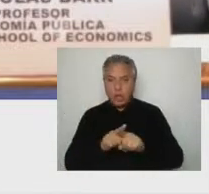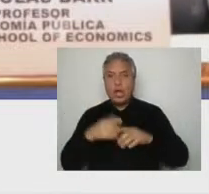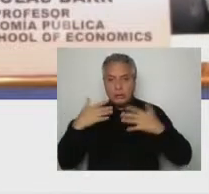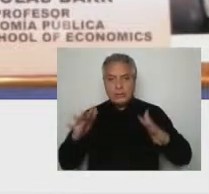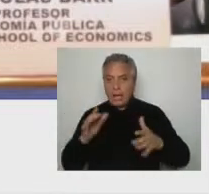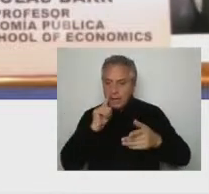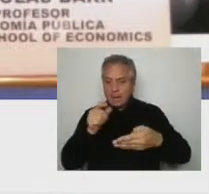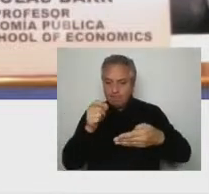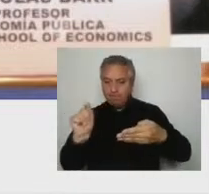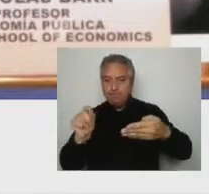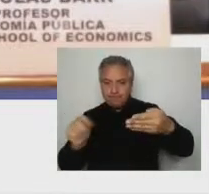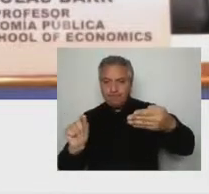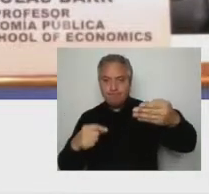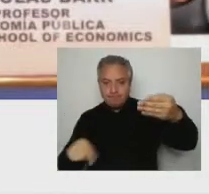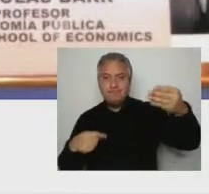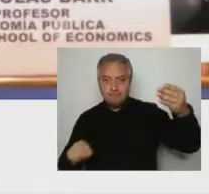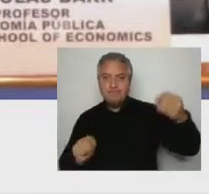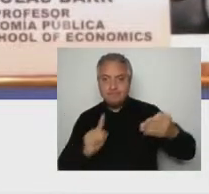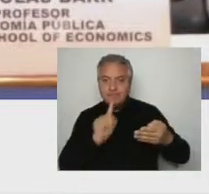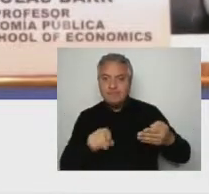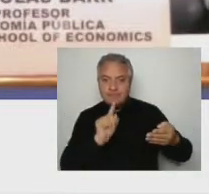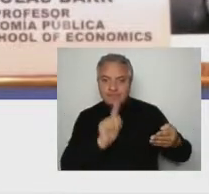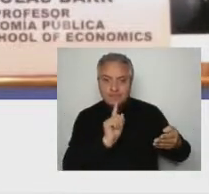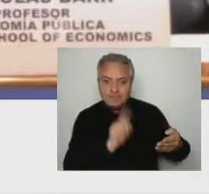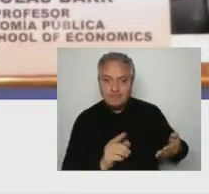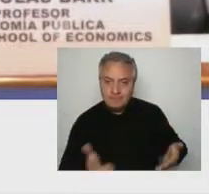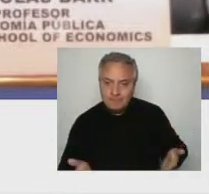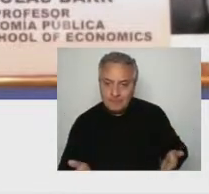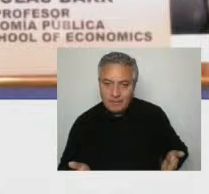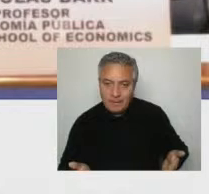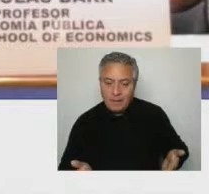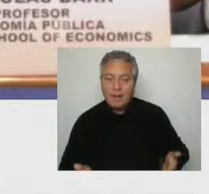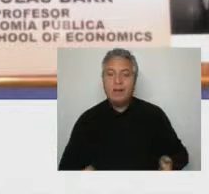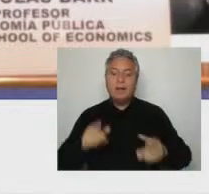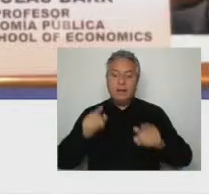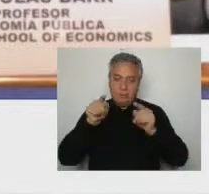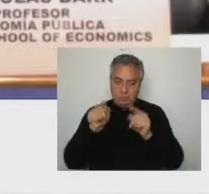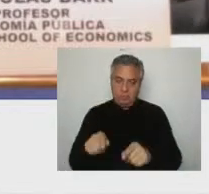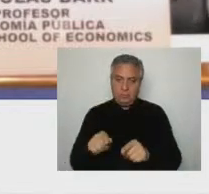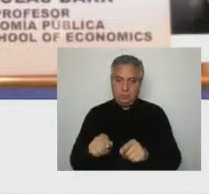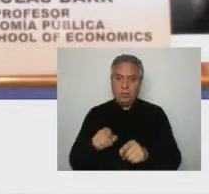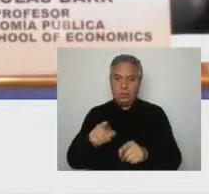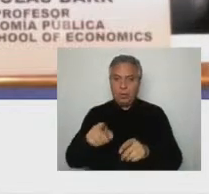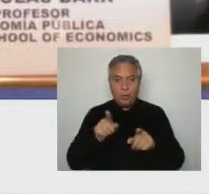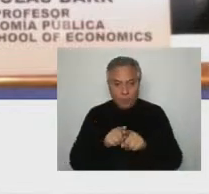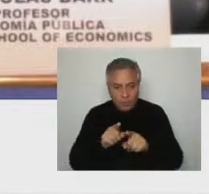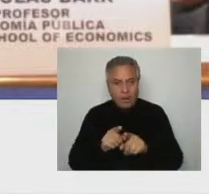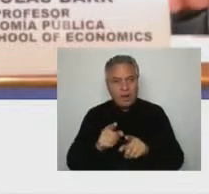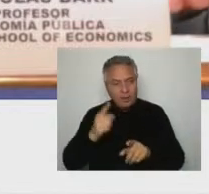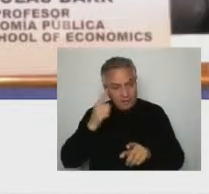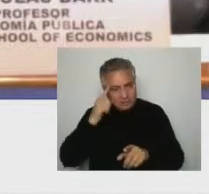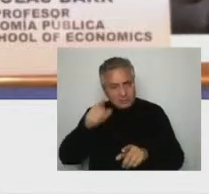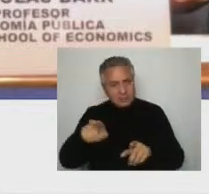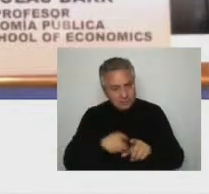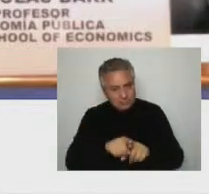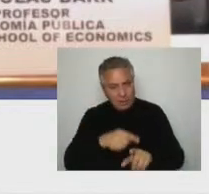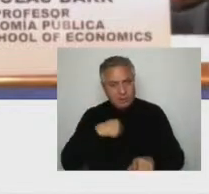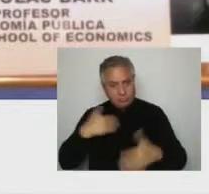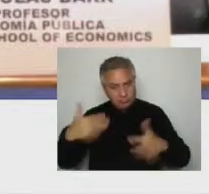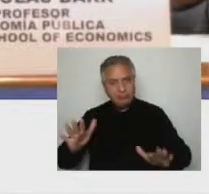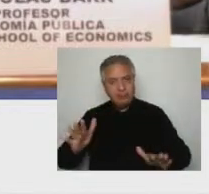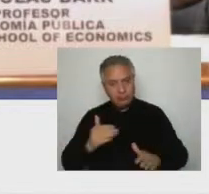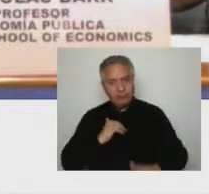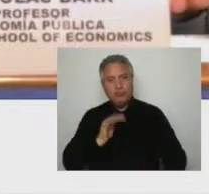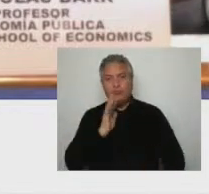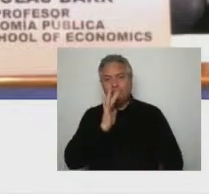in pensions is overrated, a point that I made yesterday. And that gives principles of pension design